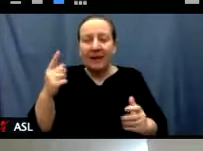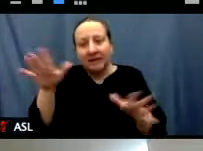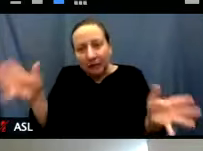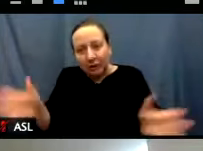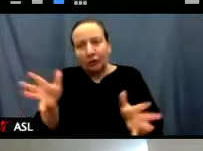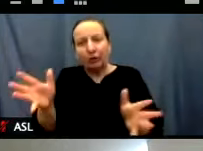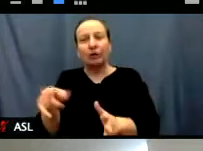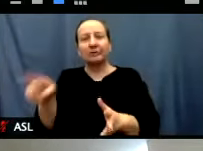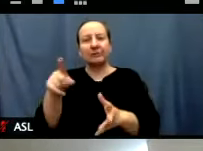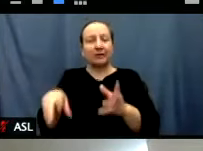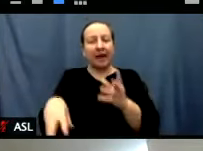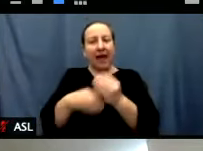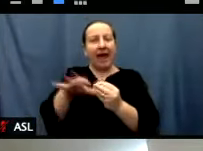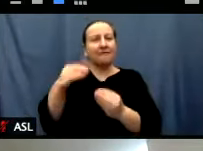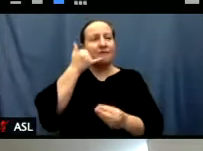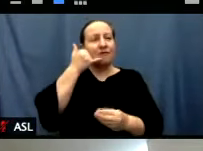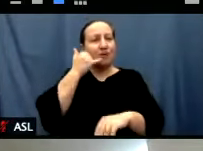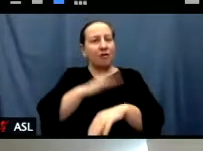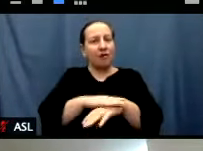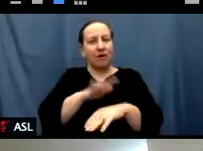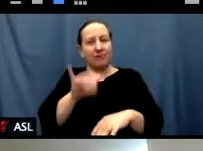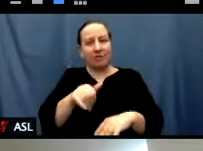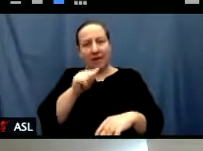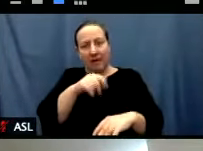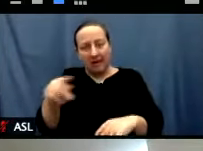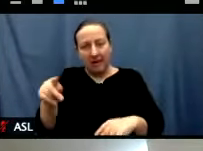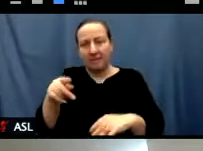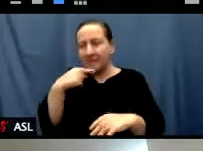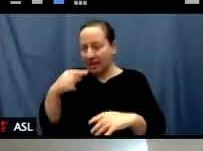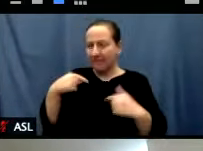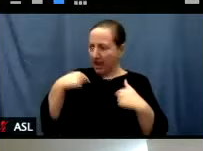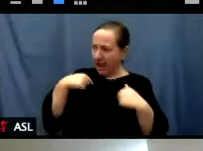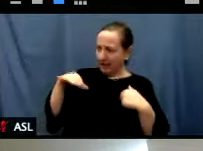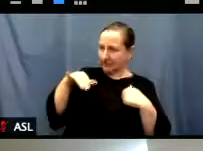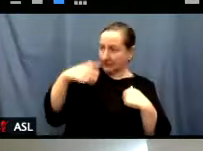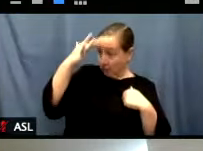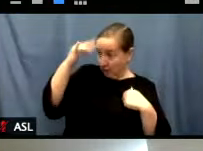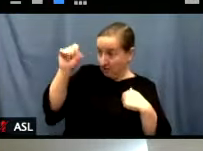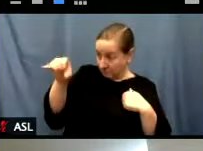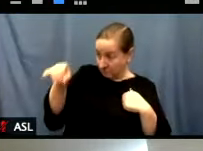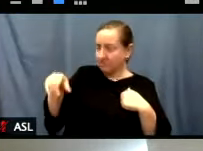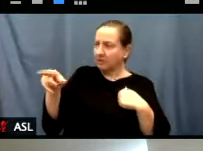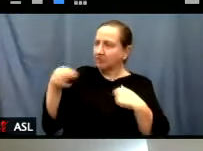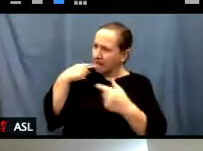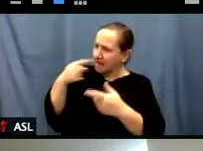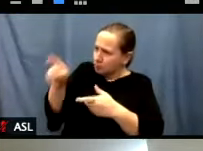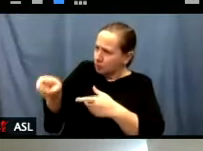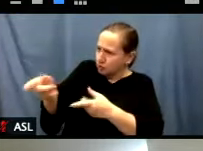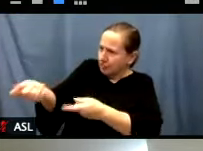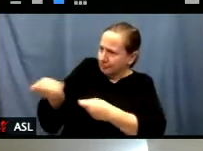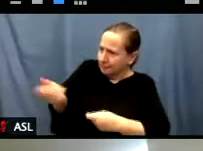their phones today. Tell them why you did it. Tell them why they should do it. Next slide, please.